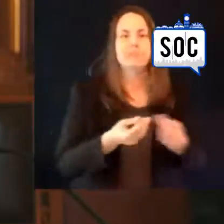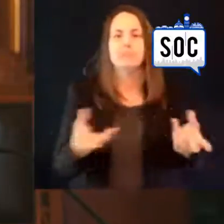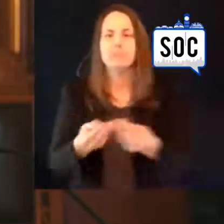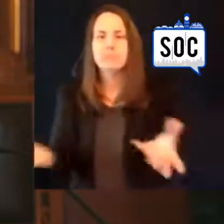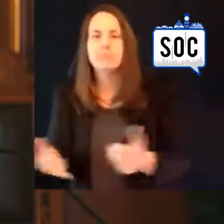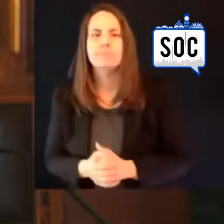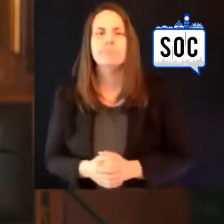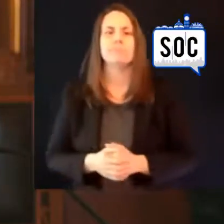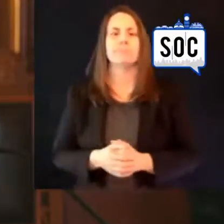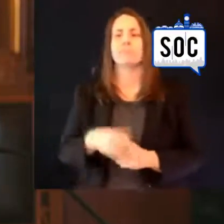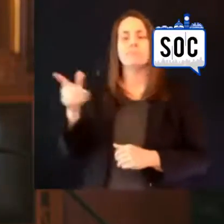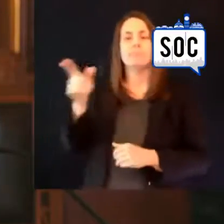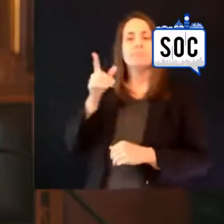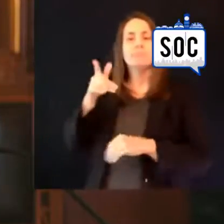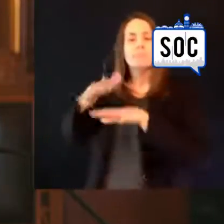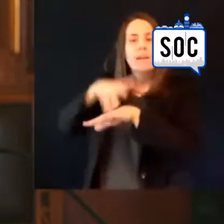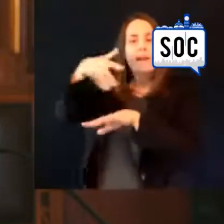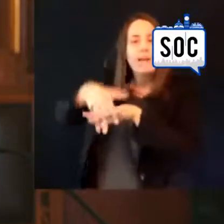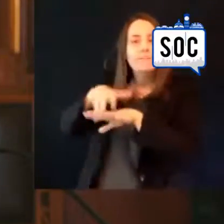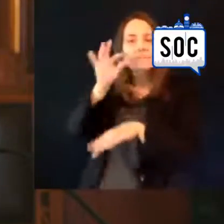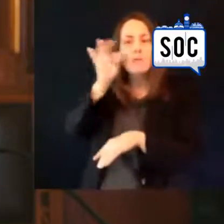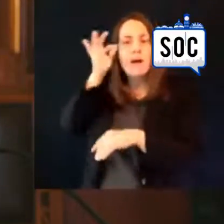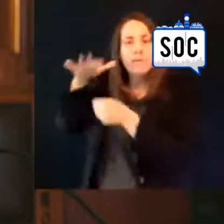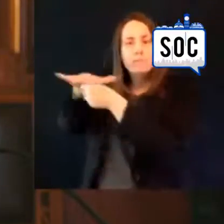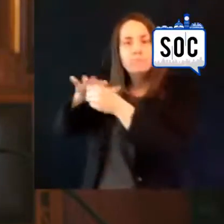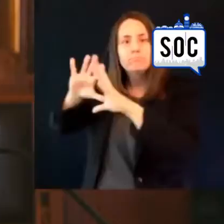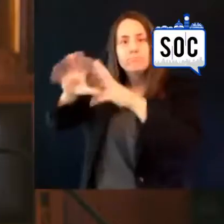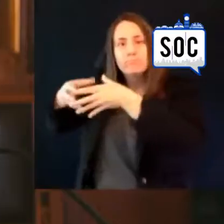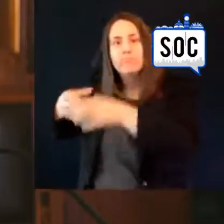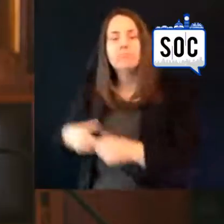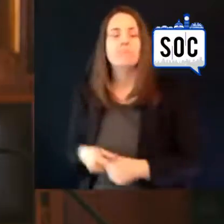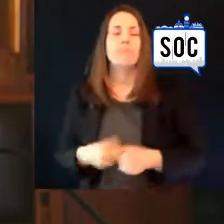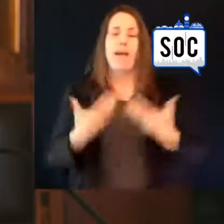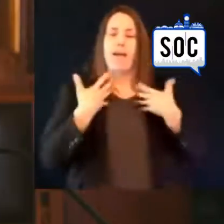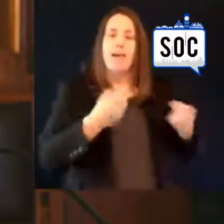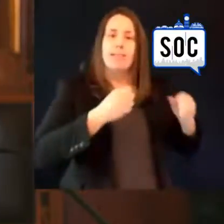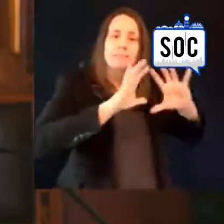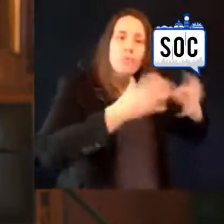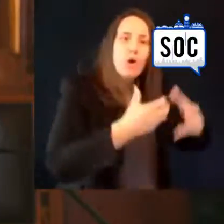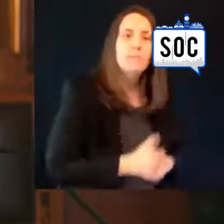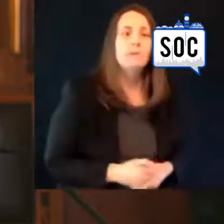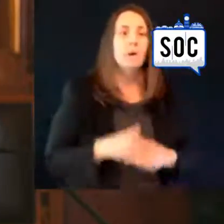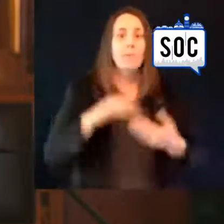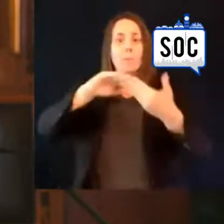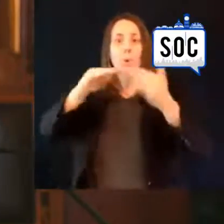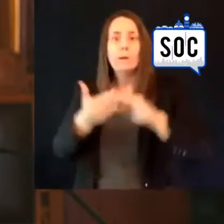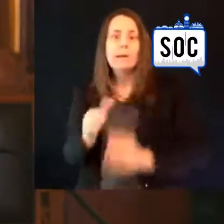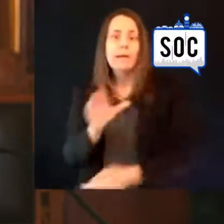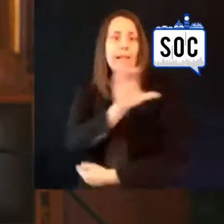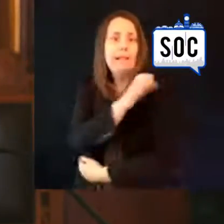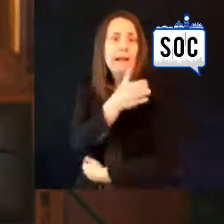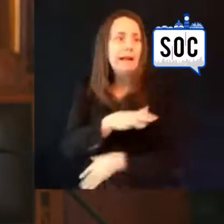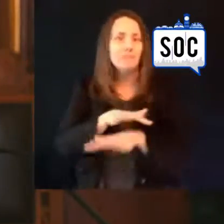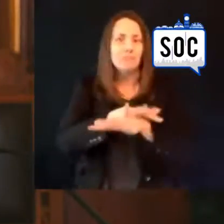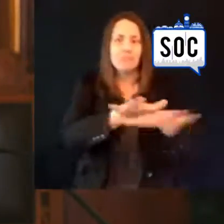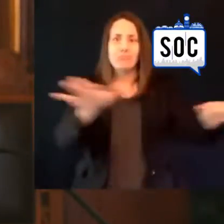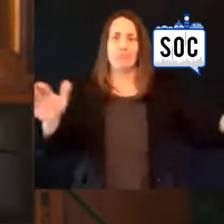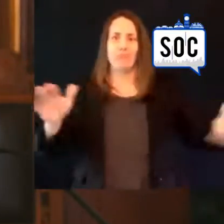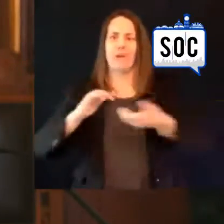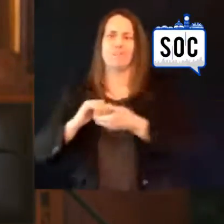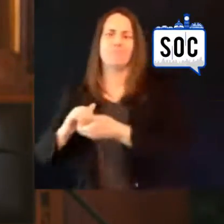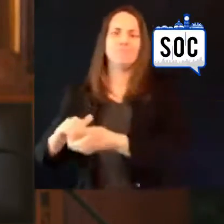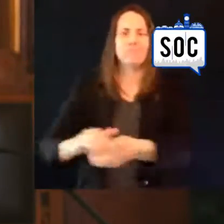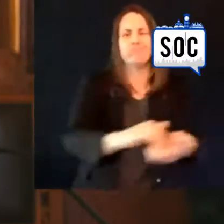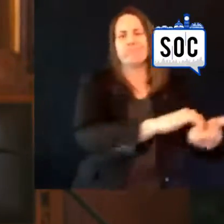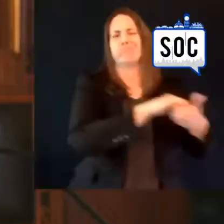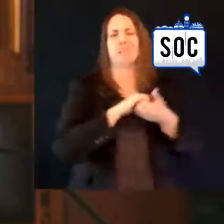our community-based clinics. At the start of vaccinations, I called the effort to vaccinate the residents of Wisconsin